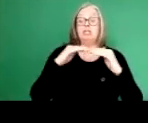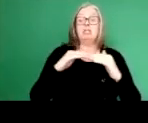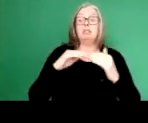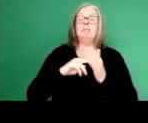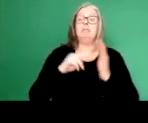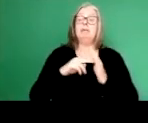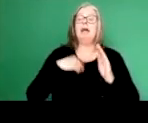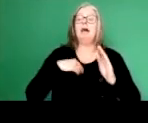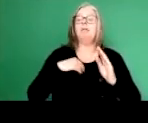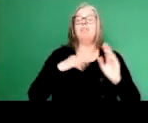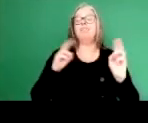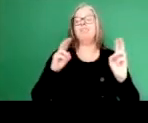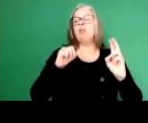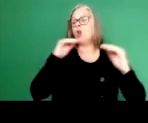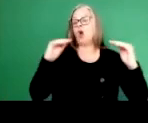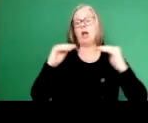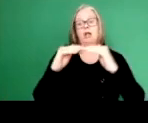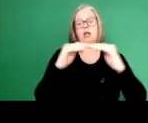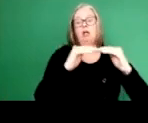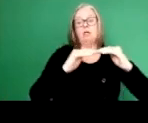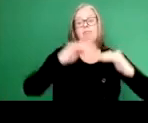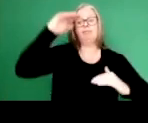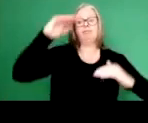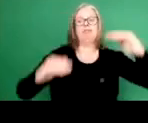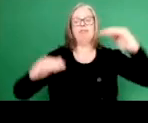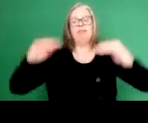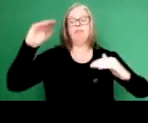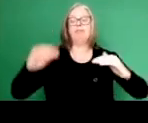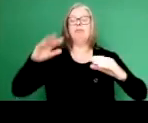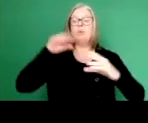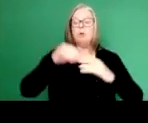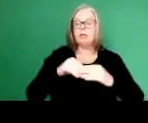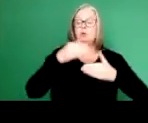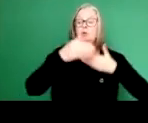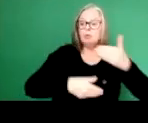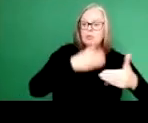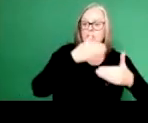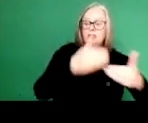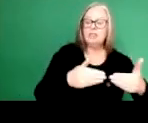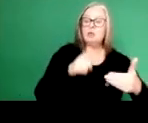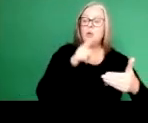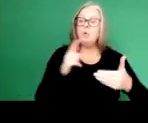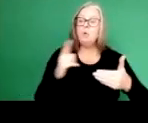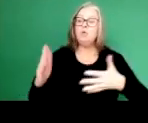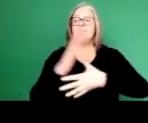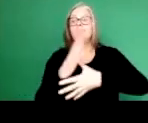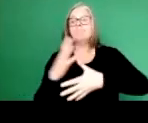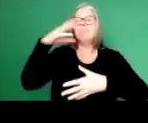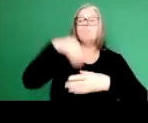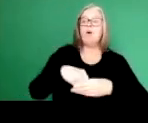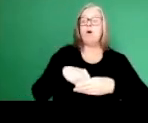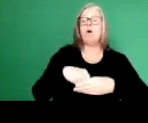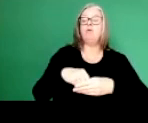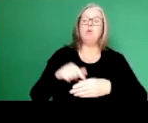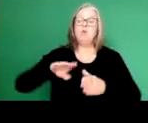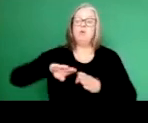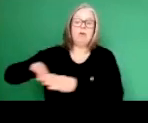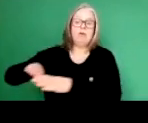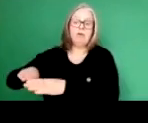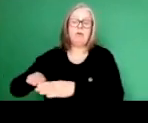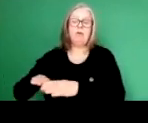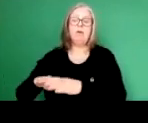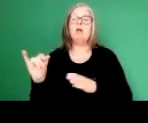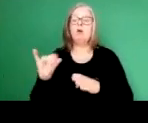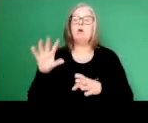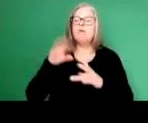it's a question of procedural inequities, um, in terms of who gets to participate, um, and also in disaster